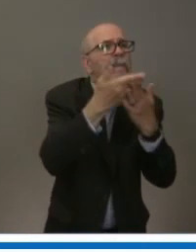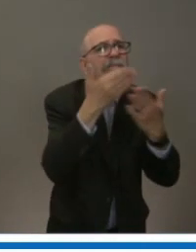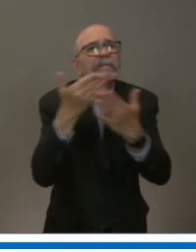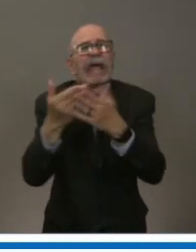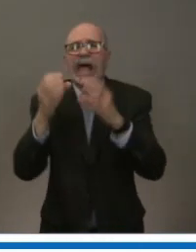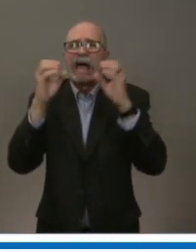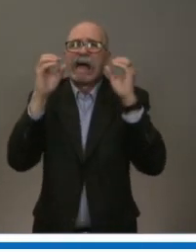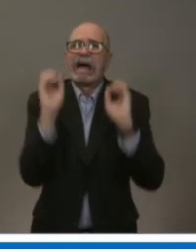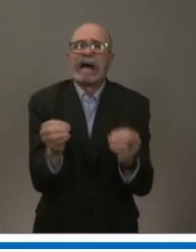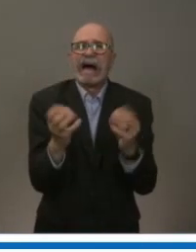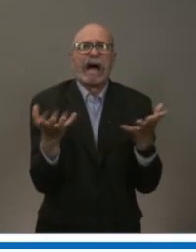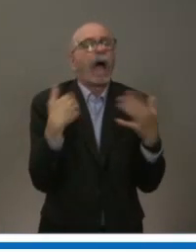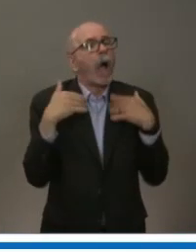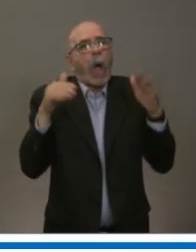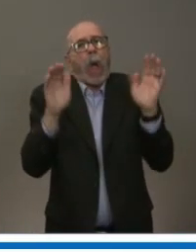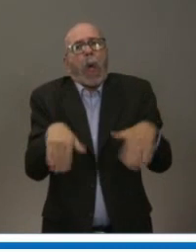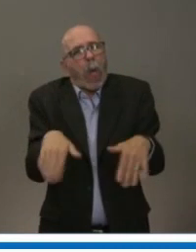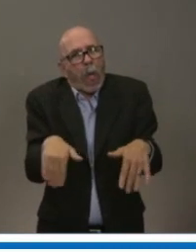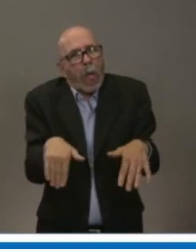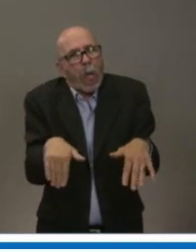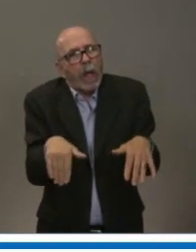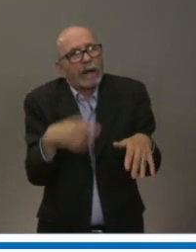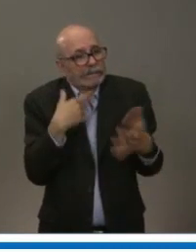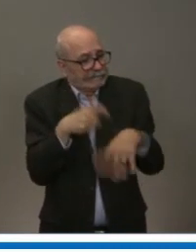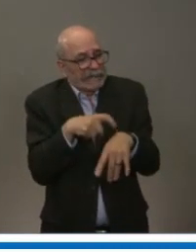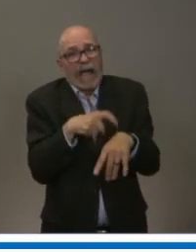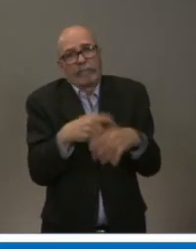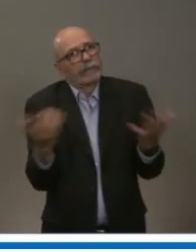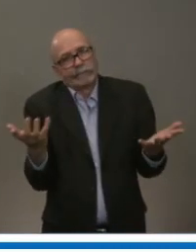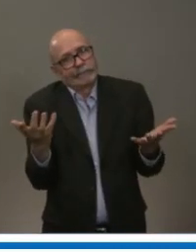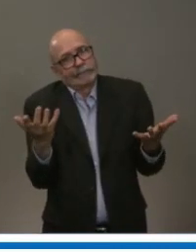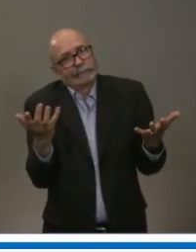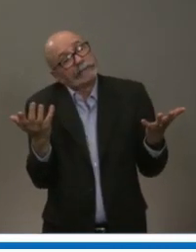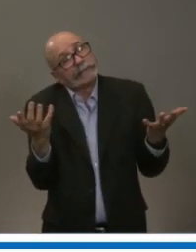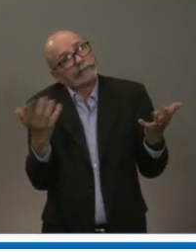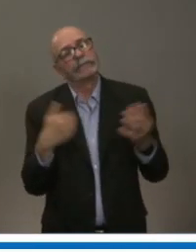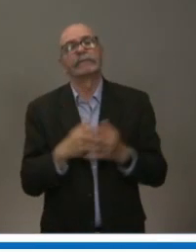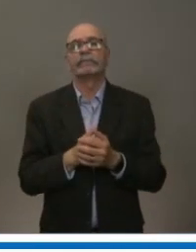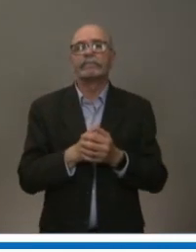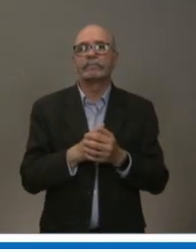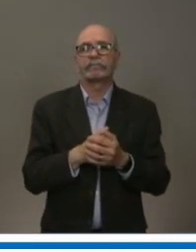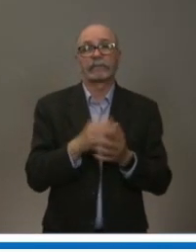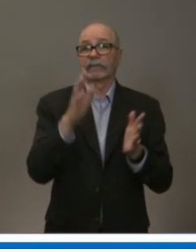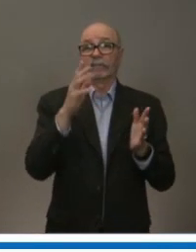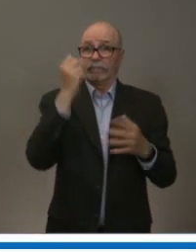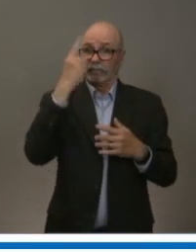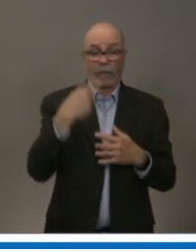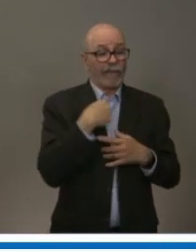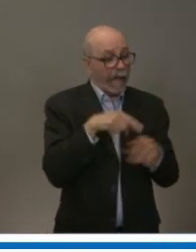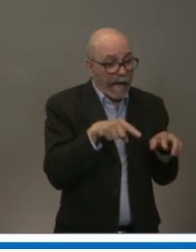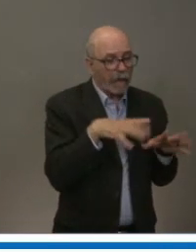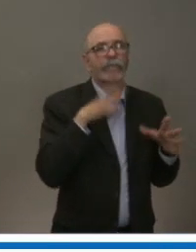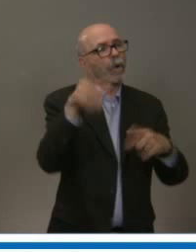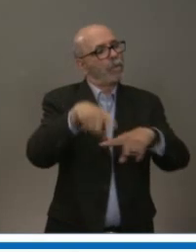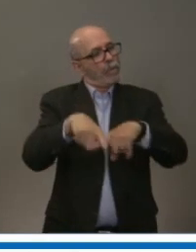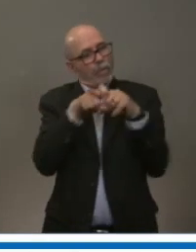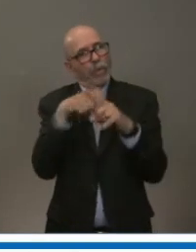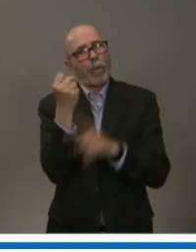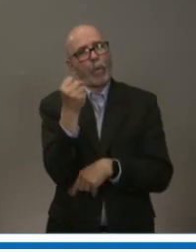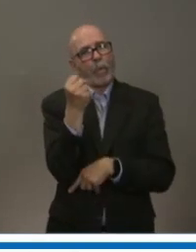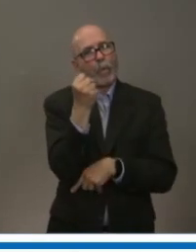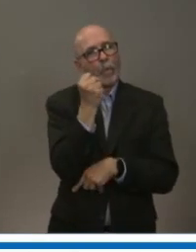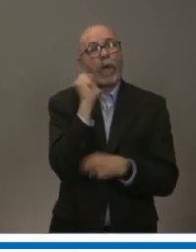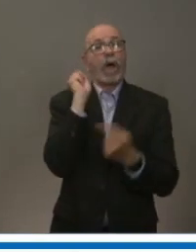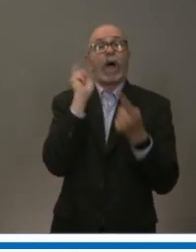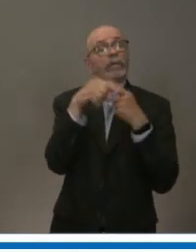sure that they are actually related to COVID. So we would not talk about those until they were confirmed, and they would likely be included in the